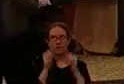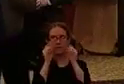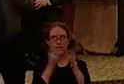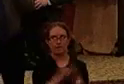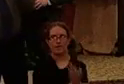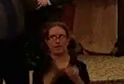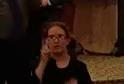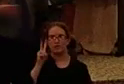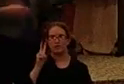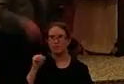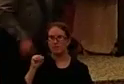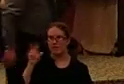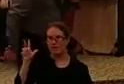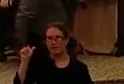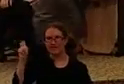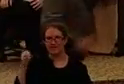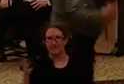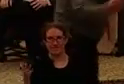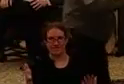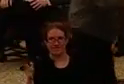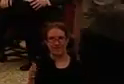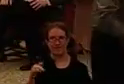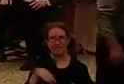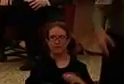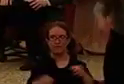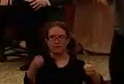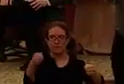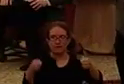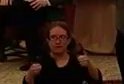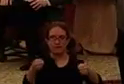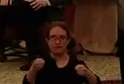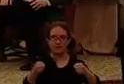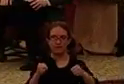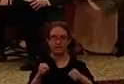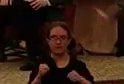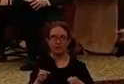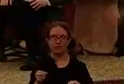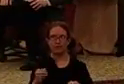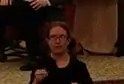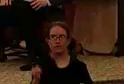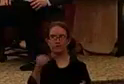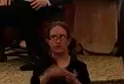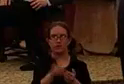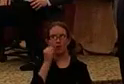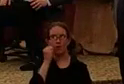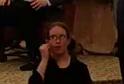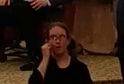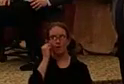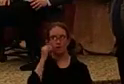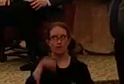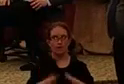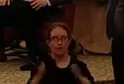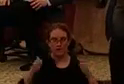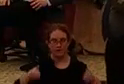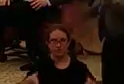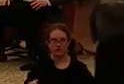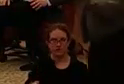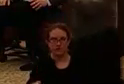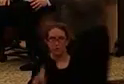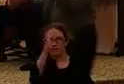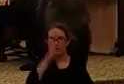morning, it's like 2 or 3 o'clock in the morning, he gets in his car, and he's headed back home. And he's going down this street,